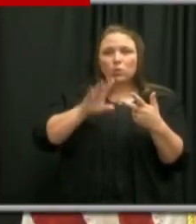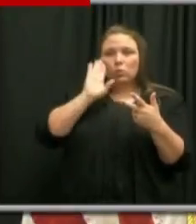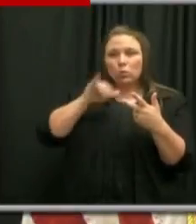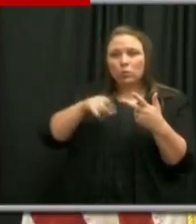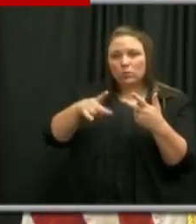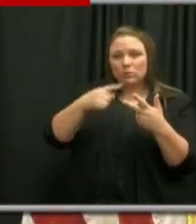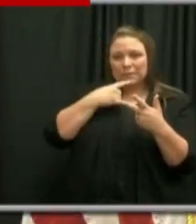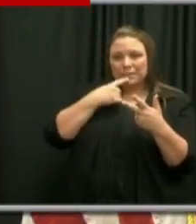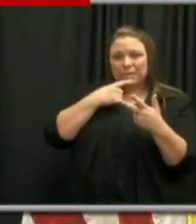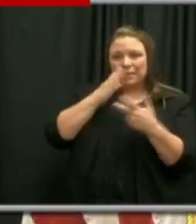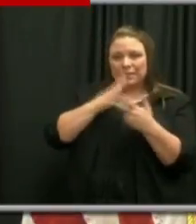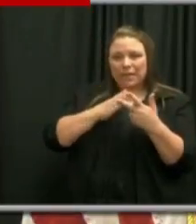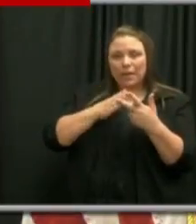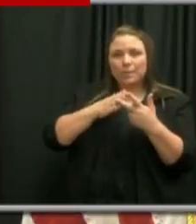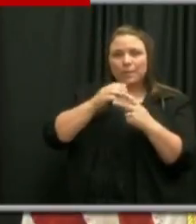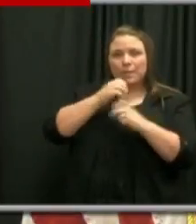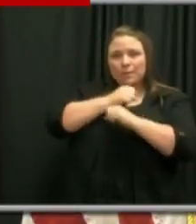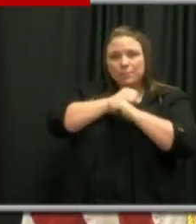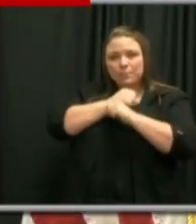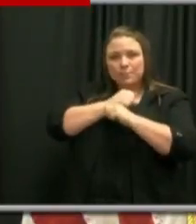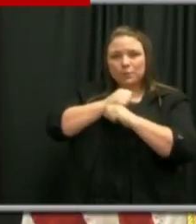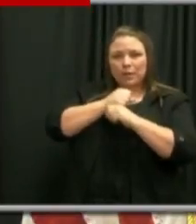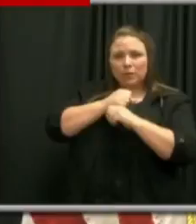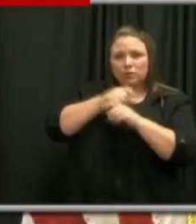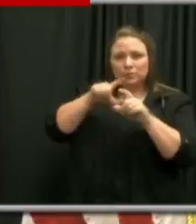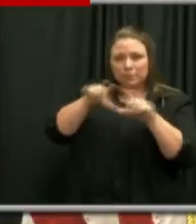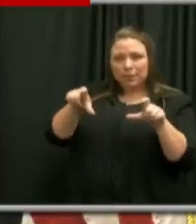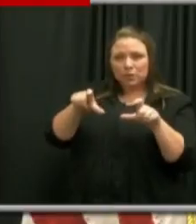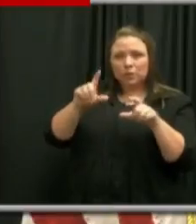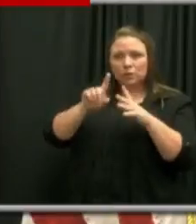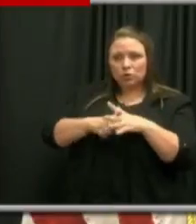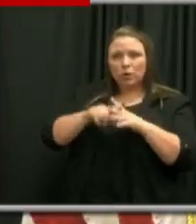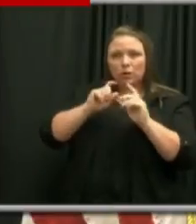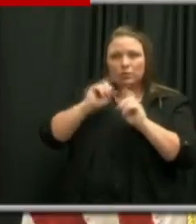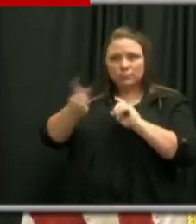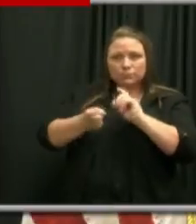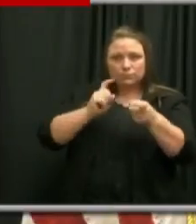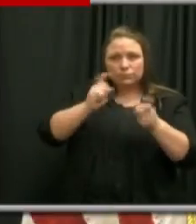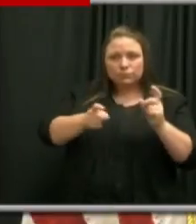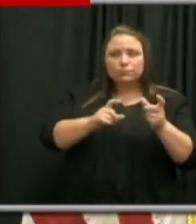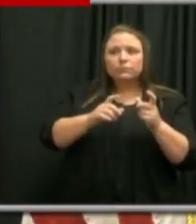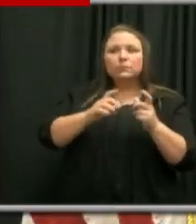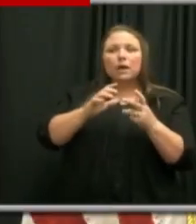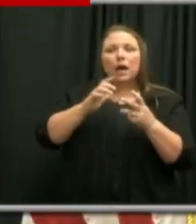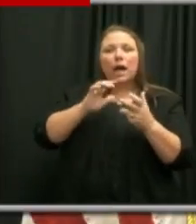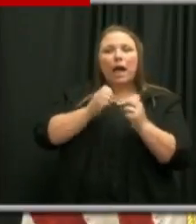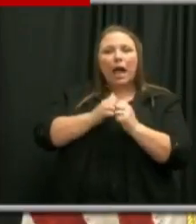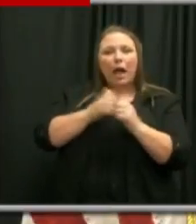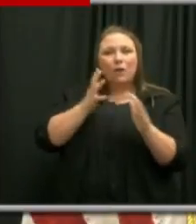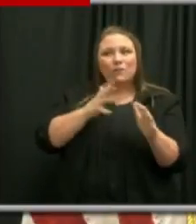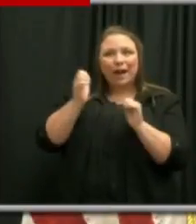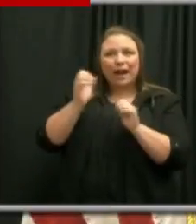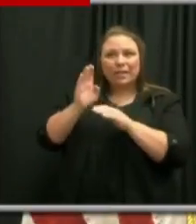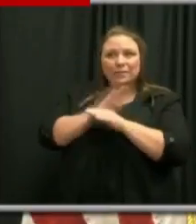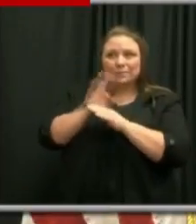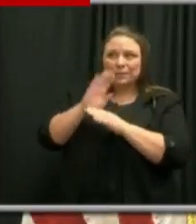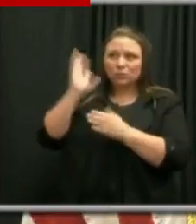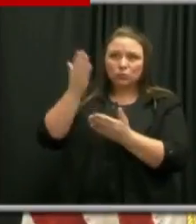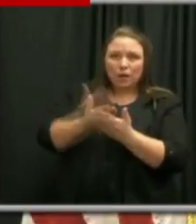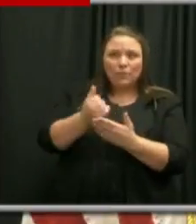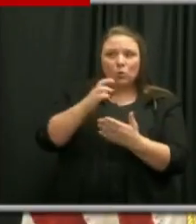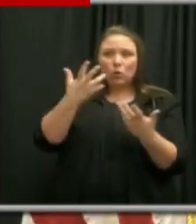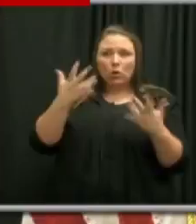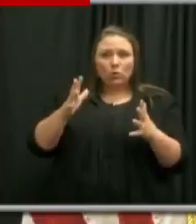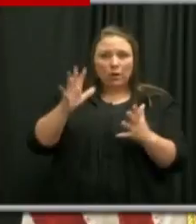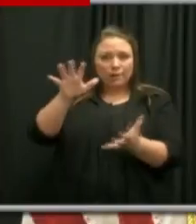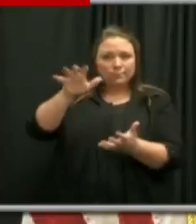that payment protection check has started to come out. I was wondering how quickly the businesses are getting it, or if they've gotten it already.